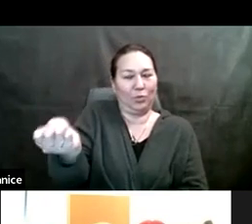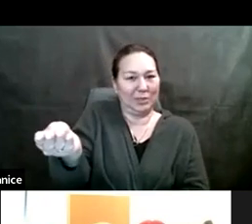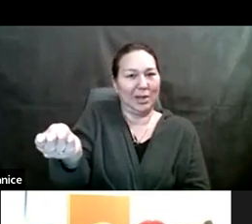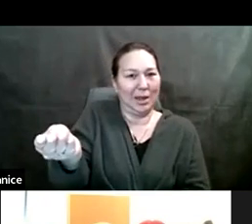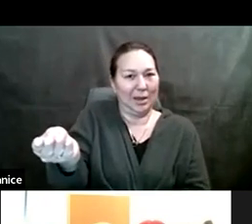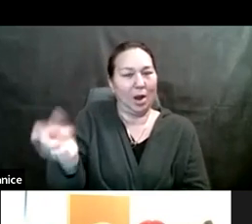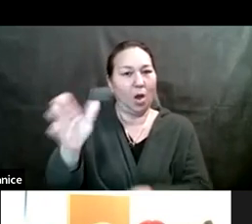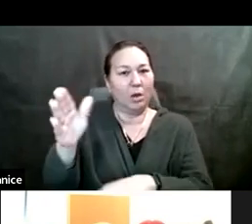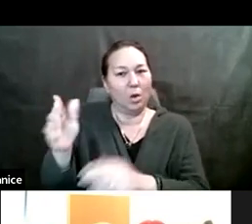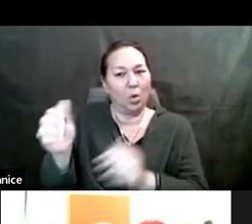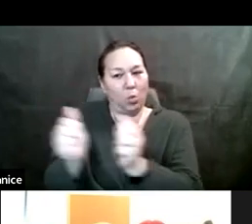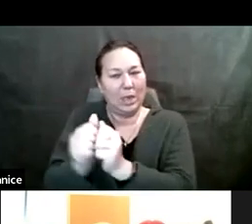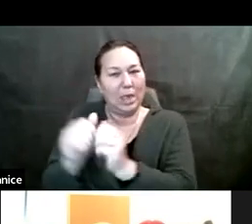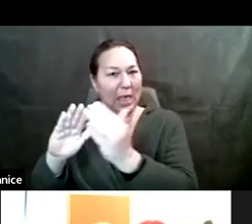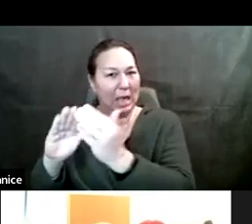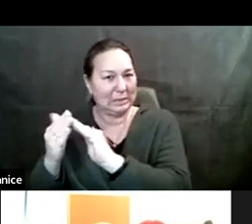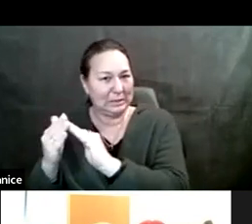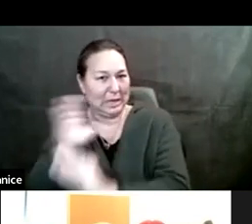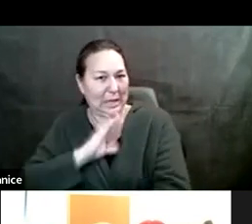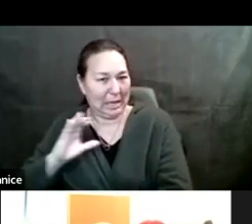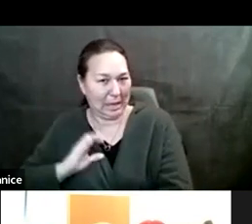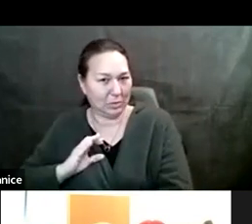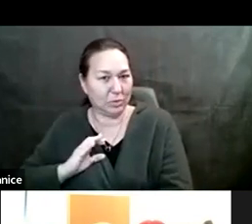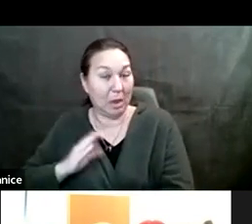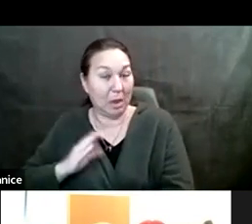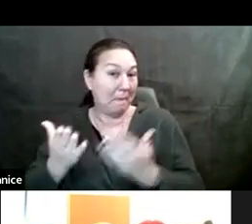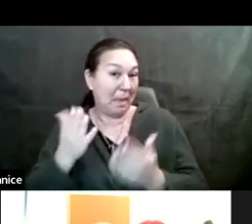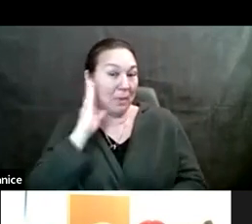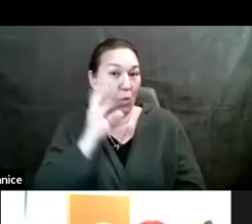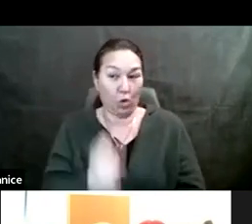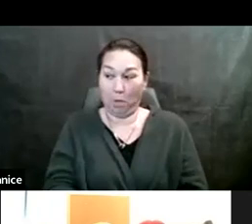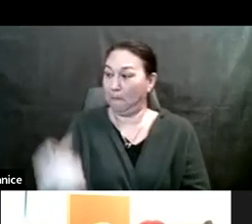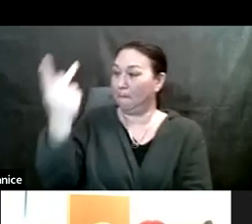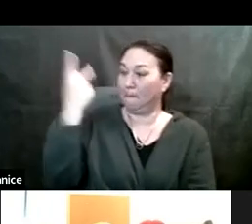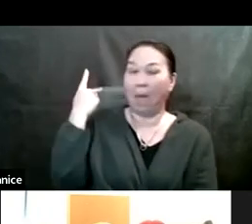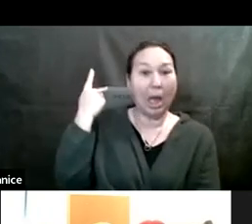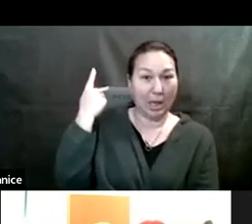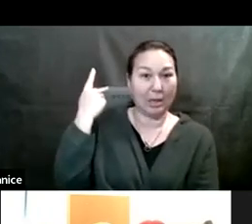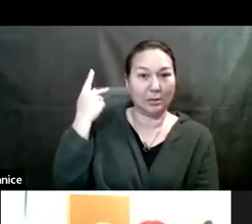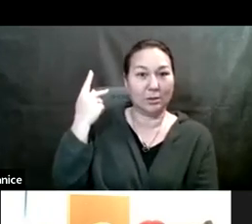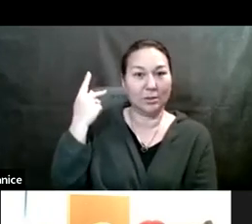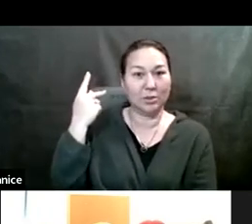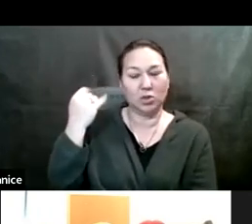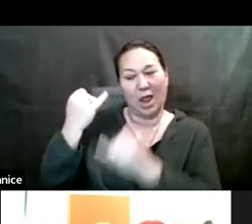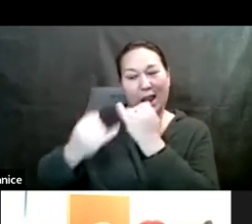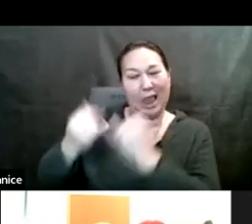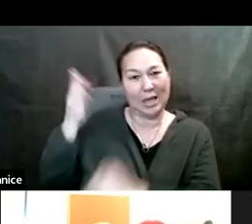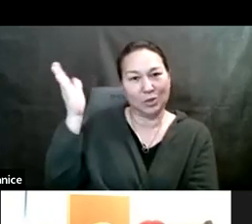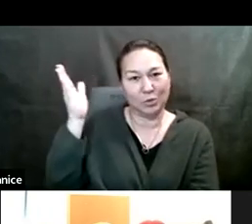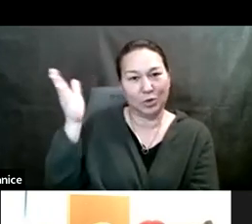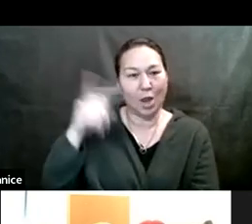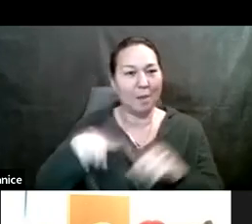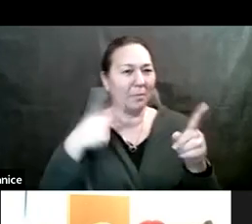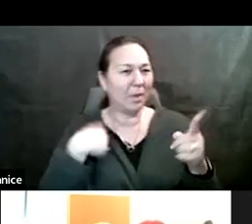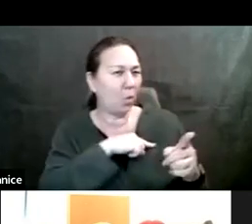to bring a budget forward it may revert back to the last presentation and we're working off of that but we're still working off of